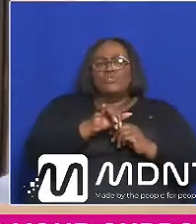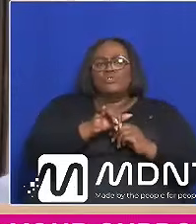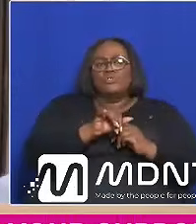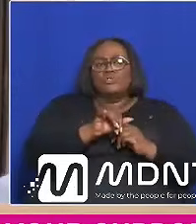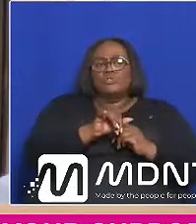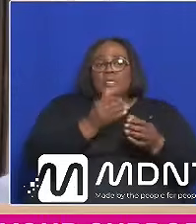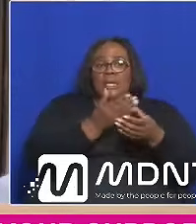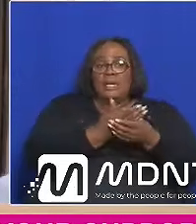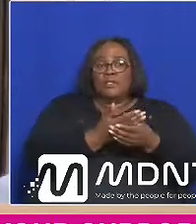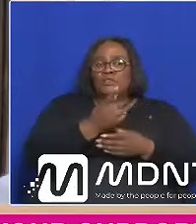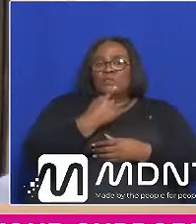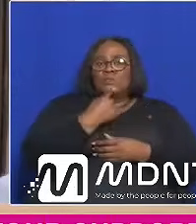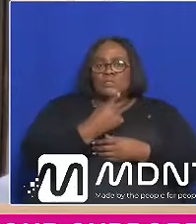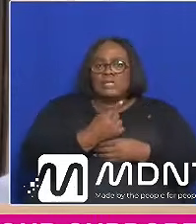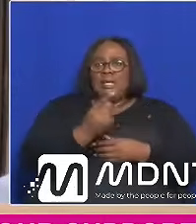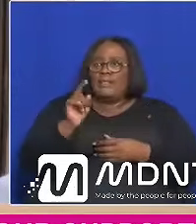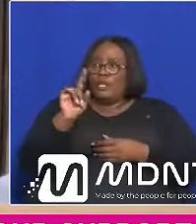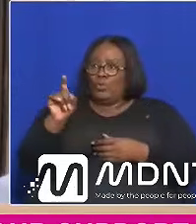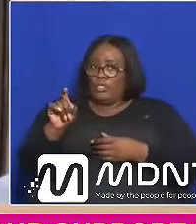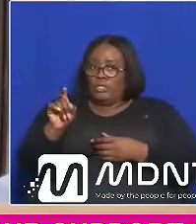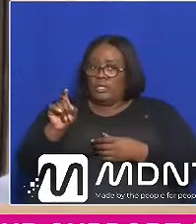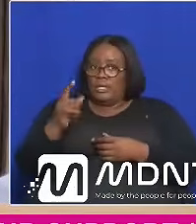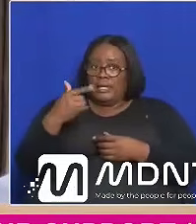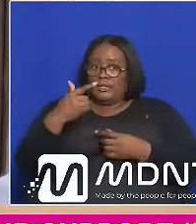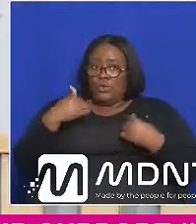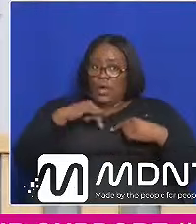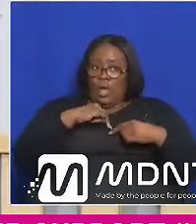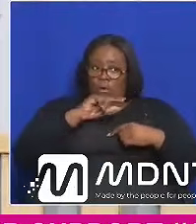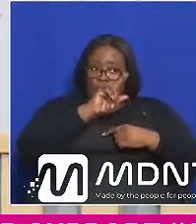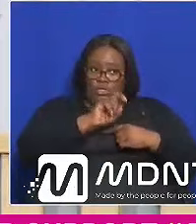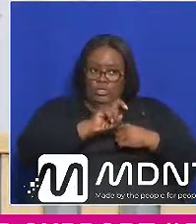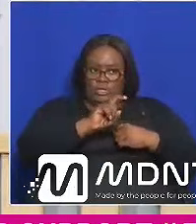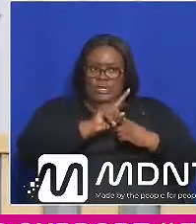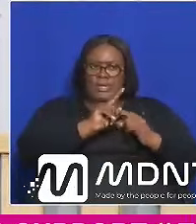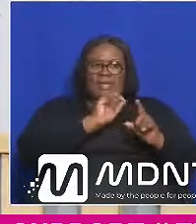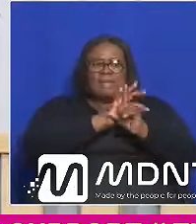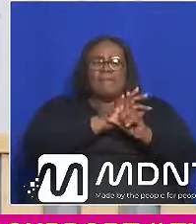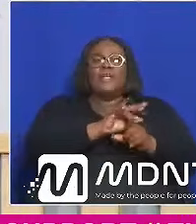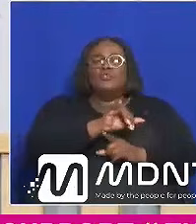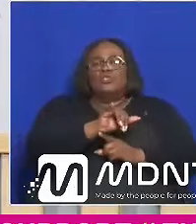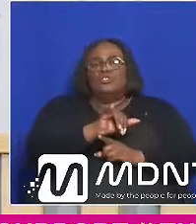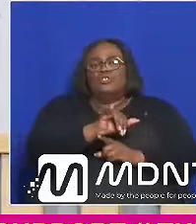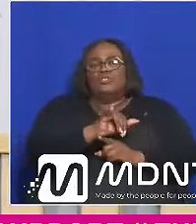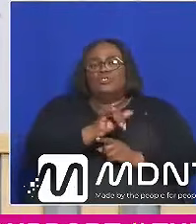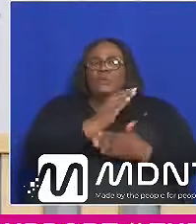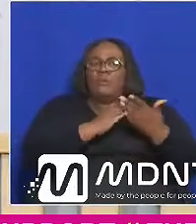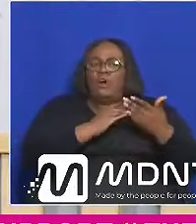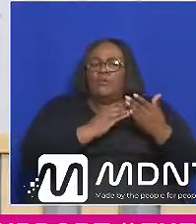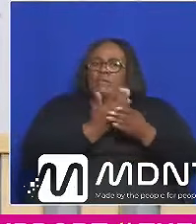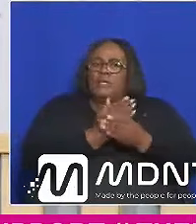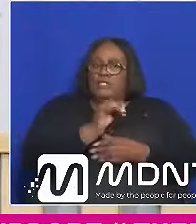that question impacts? You remember that? Yes, I remember that. Okay.